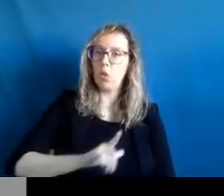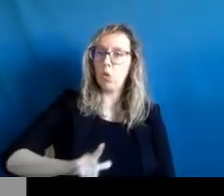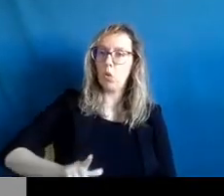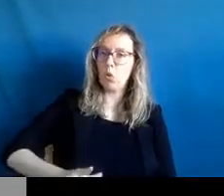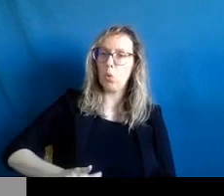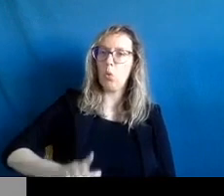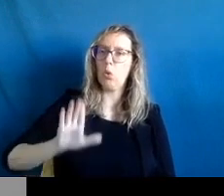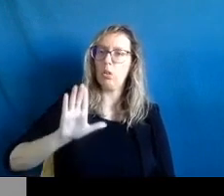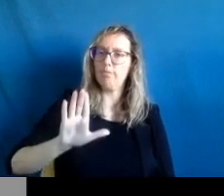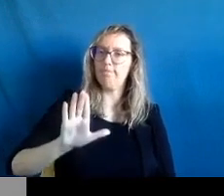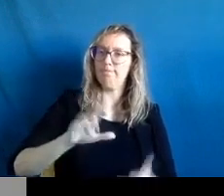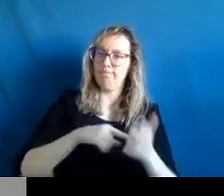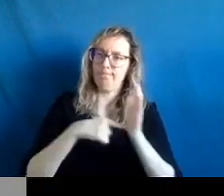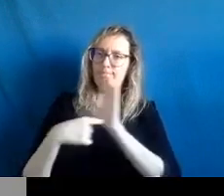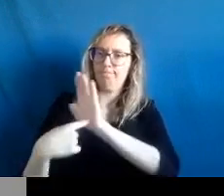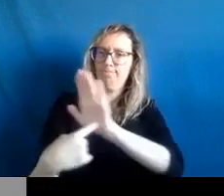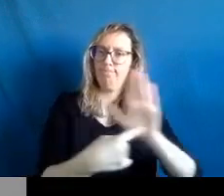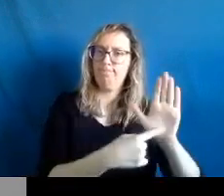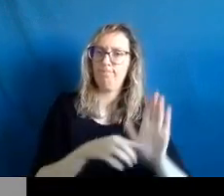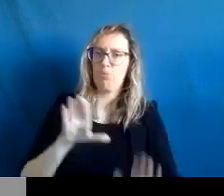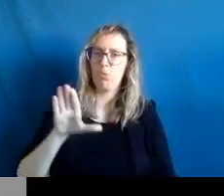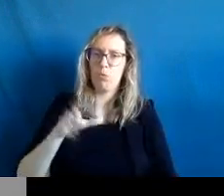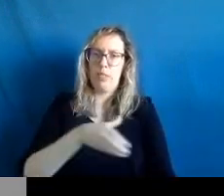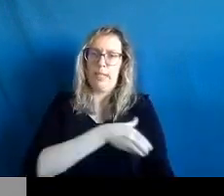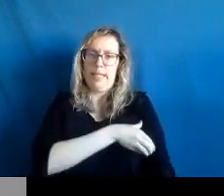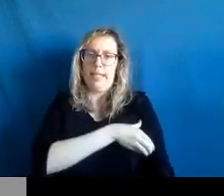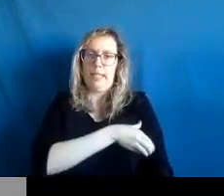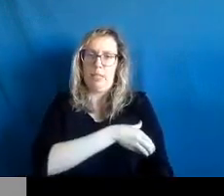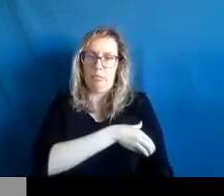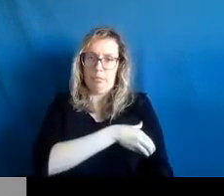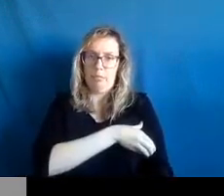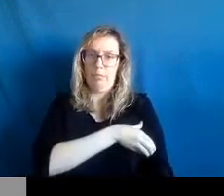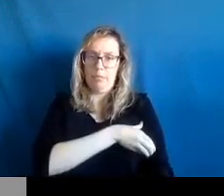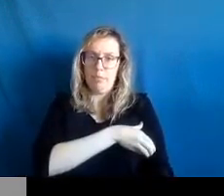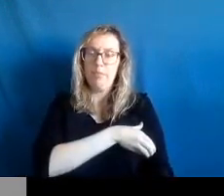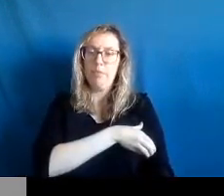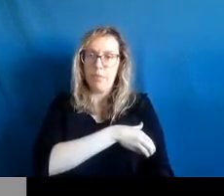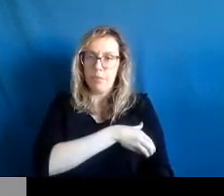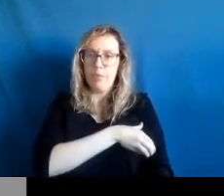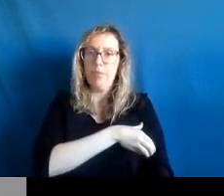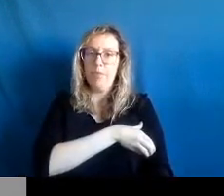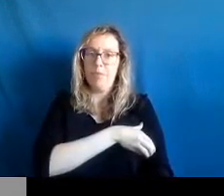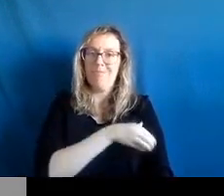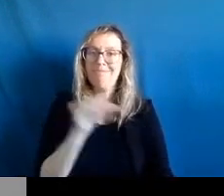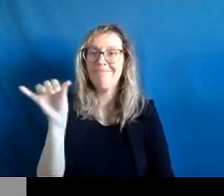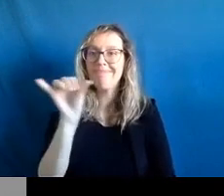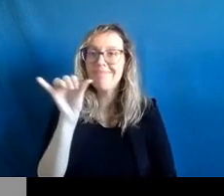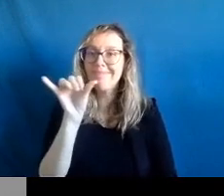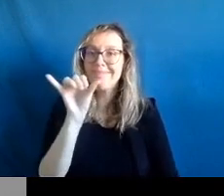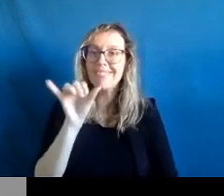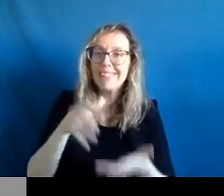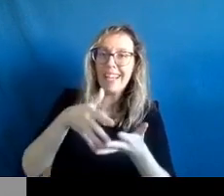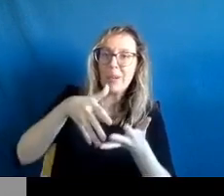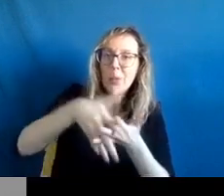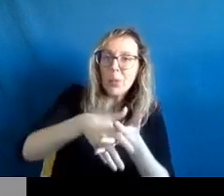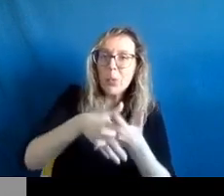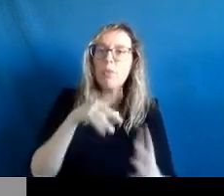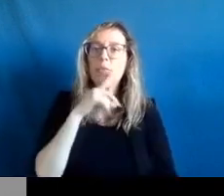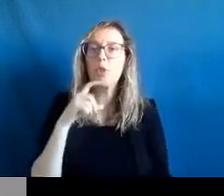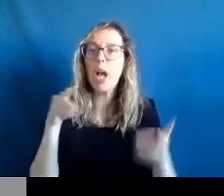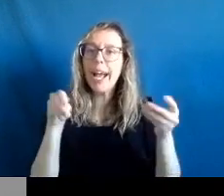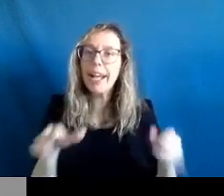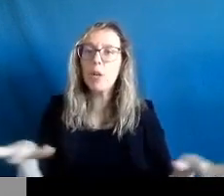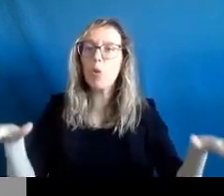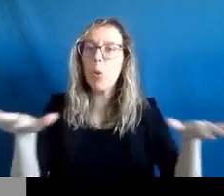revealed? He grew up like a young plant before us, like a root from dry ground. He